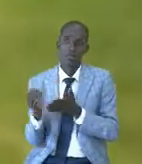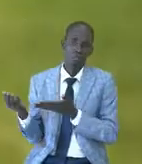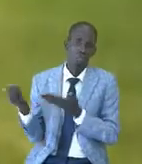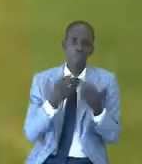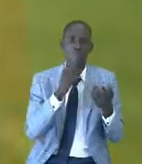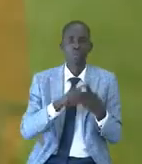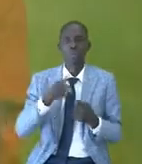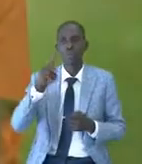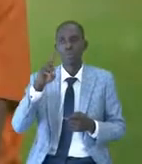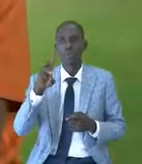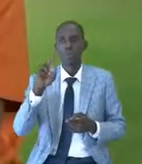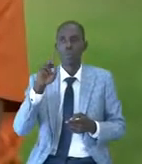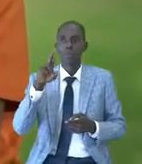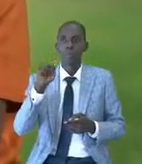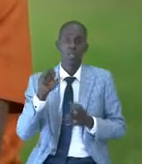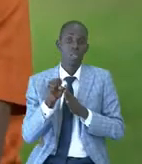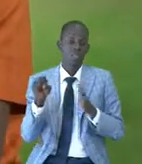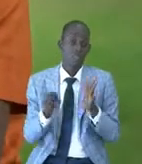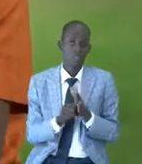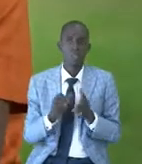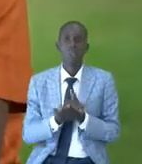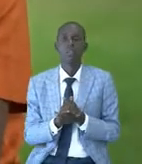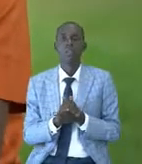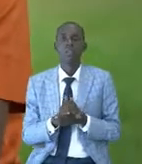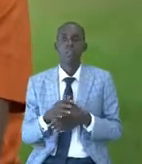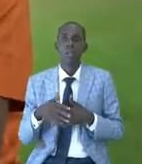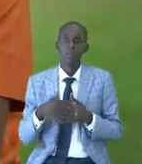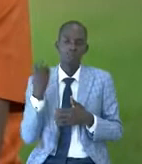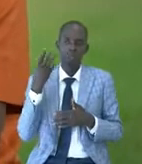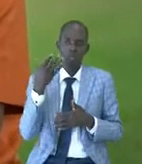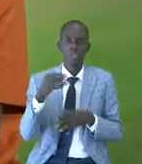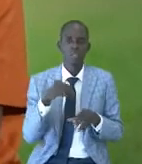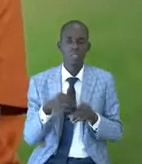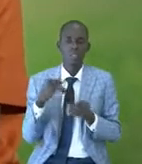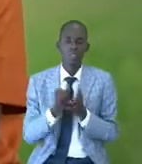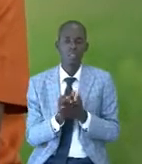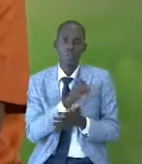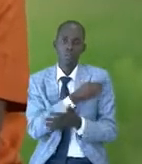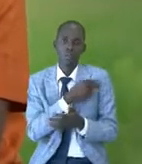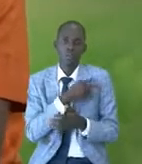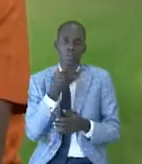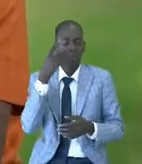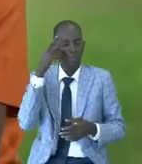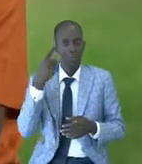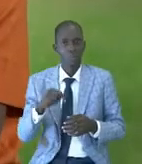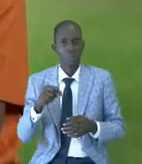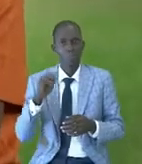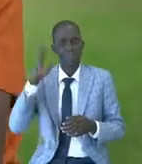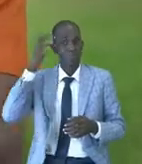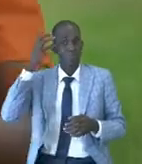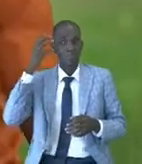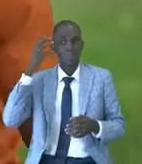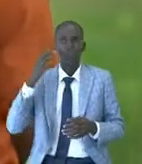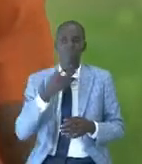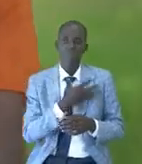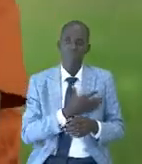I was there for months. After I got discharged, with the drugs they gave me, I couldn't even stop smoking. Sometimes I